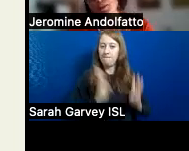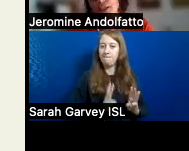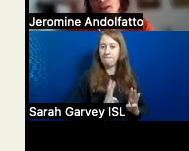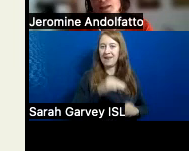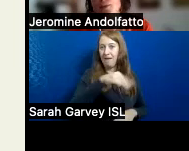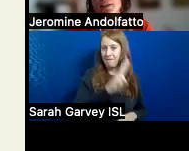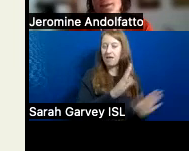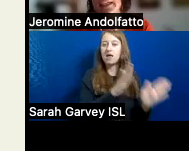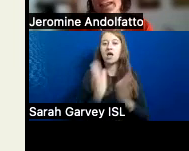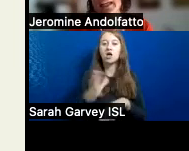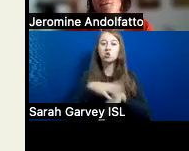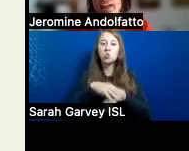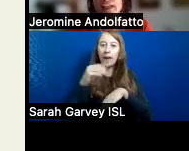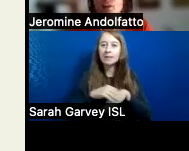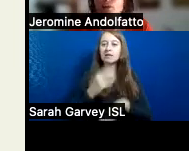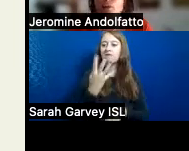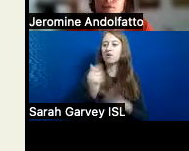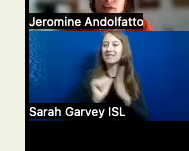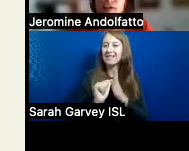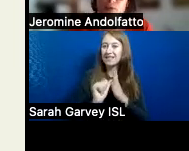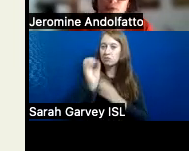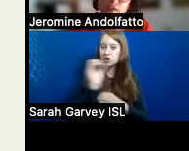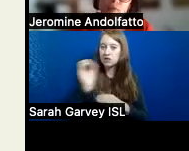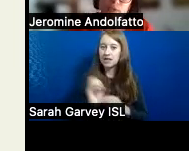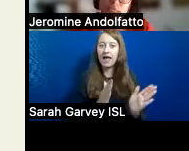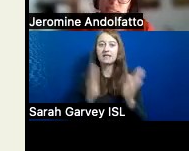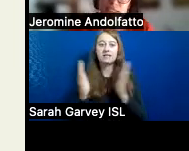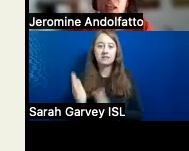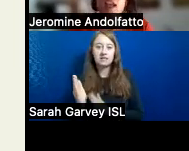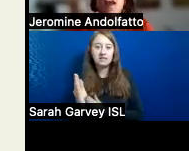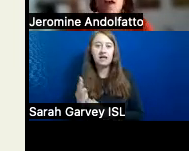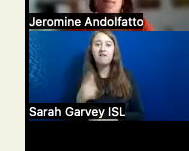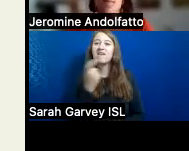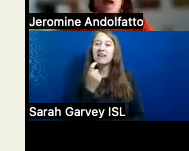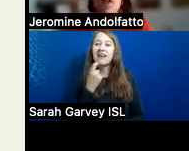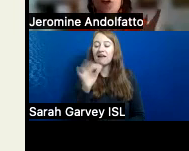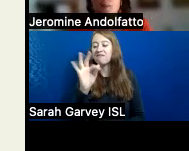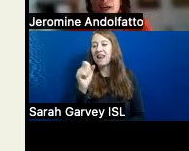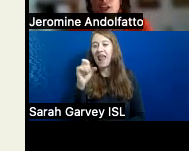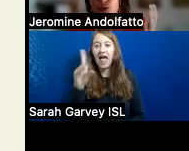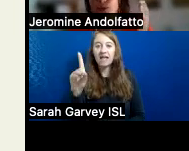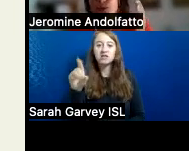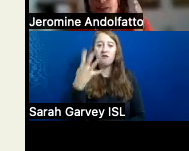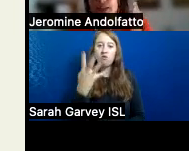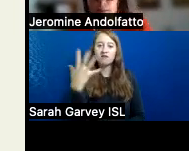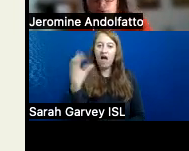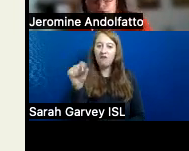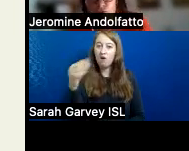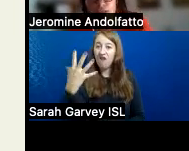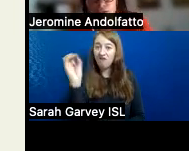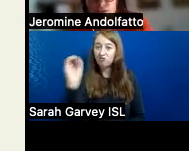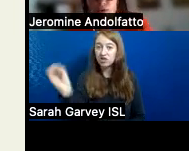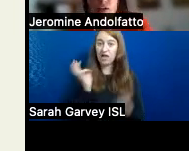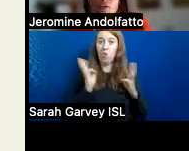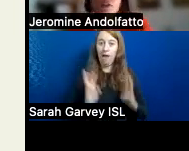46% approximately, and Finland 45.5%. I will go back to these types of